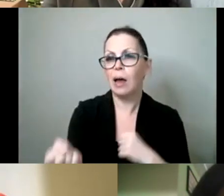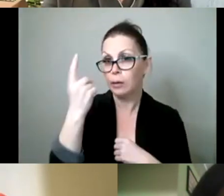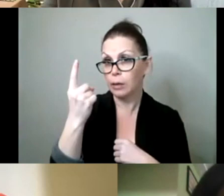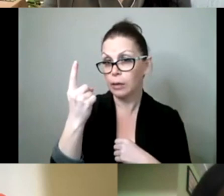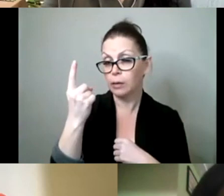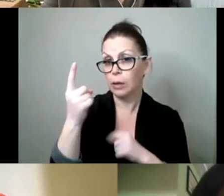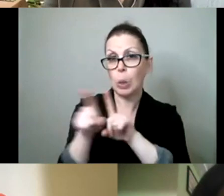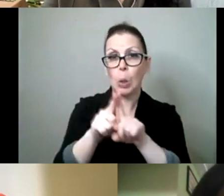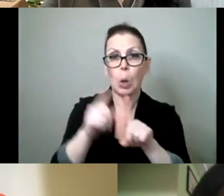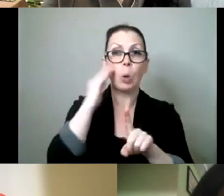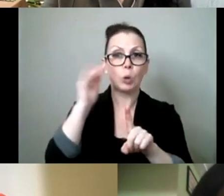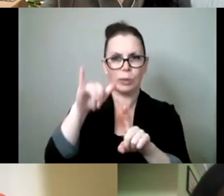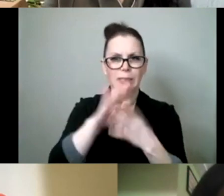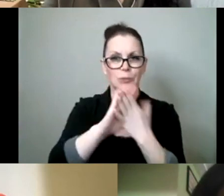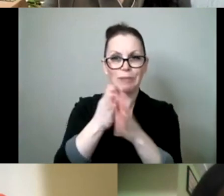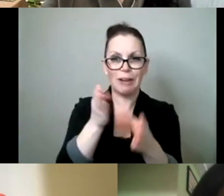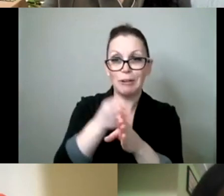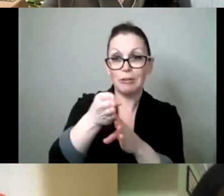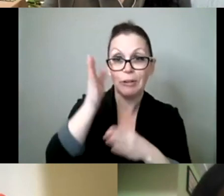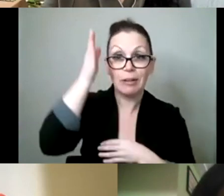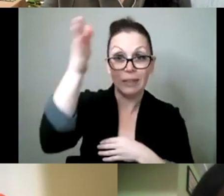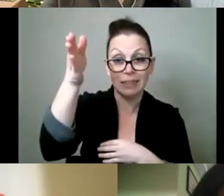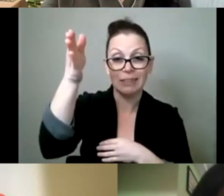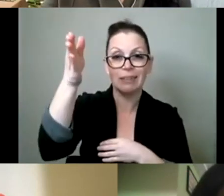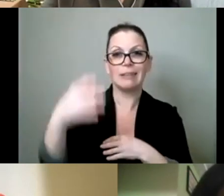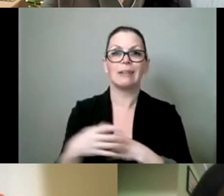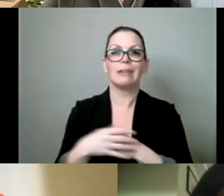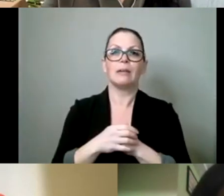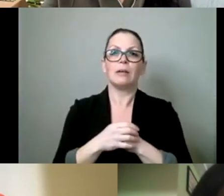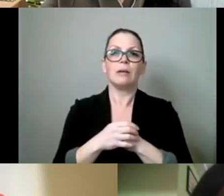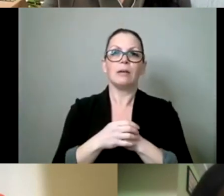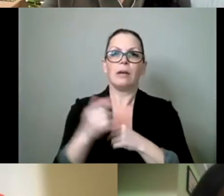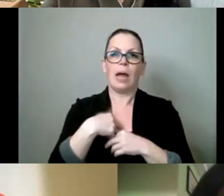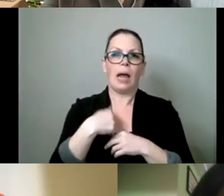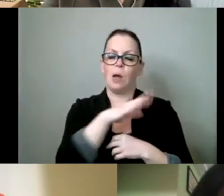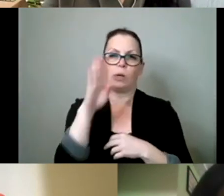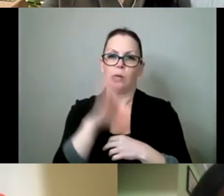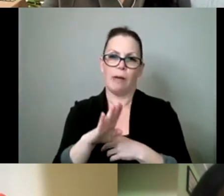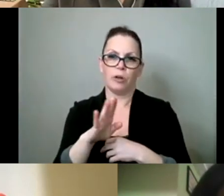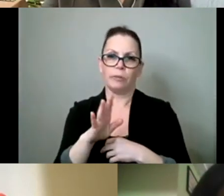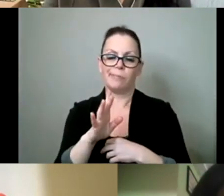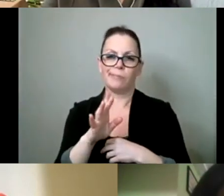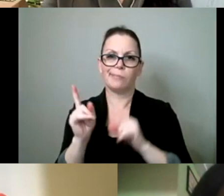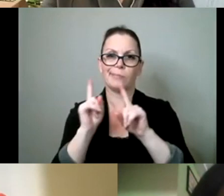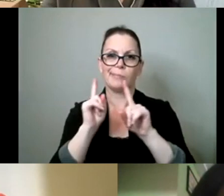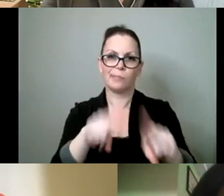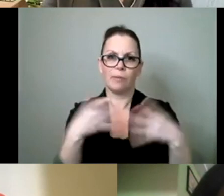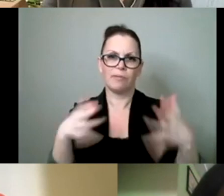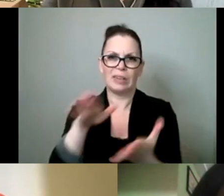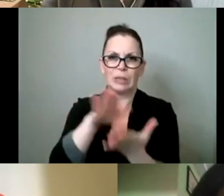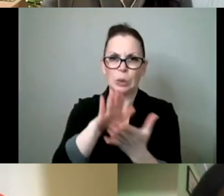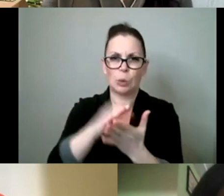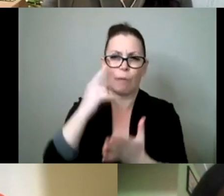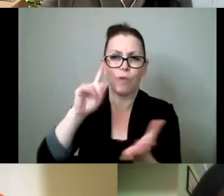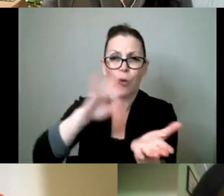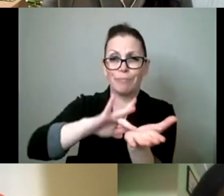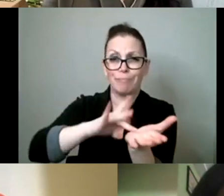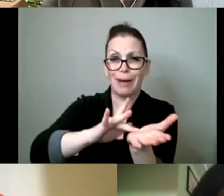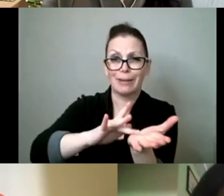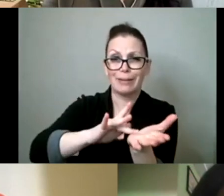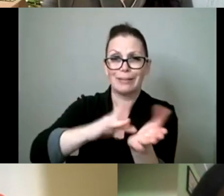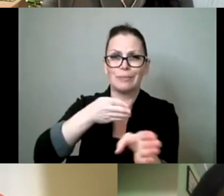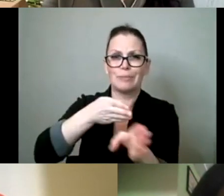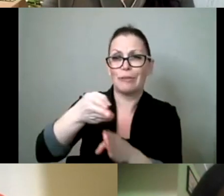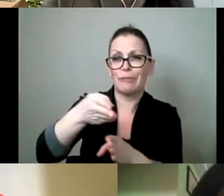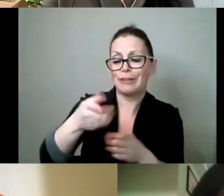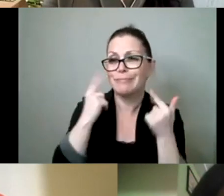was a career first, I wouldn't have went to a school for medical professions